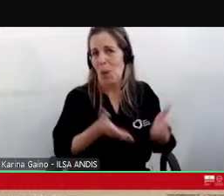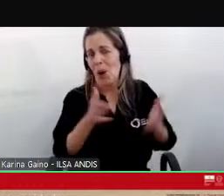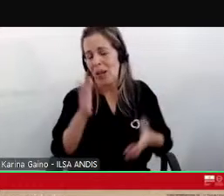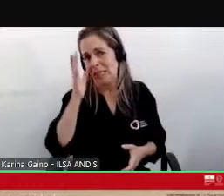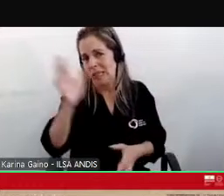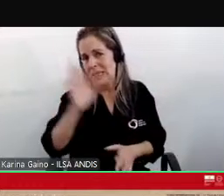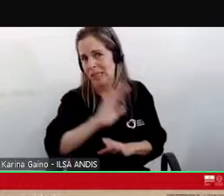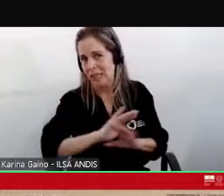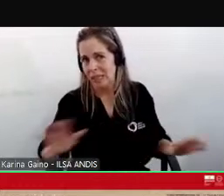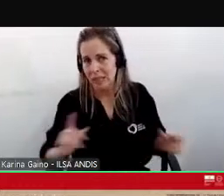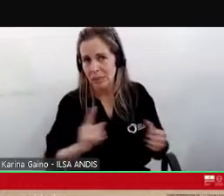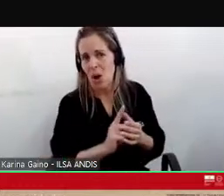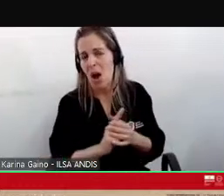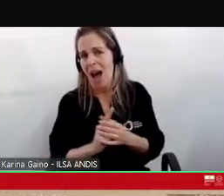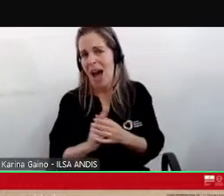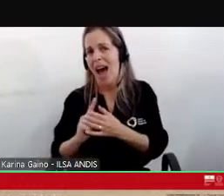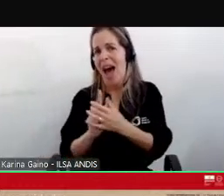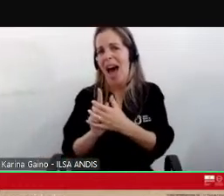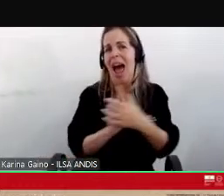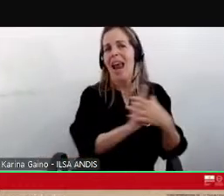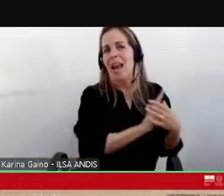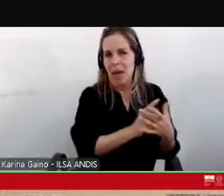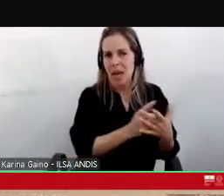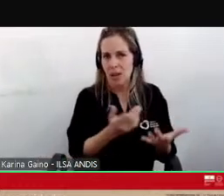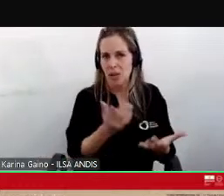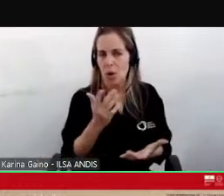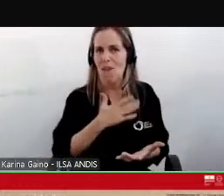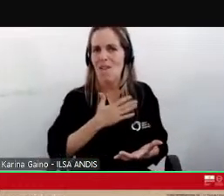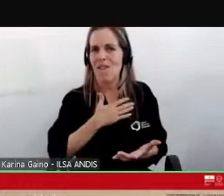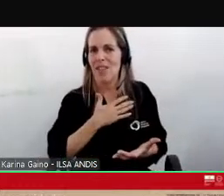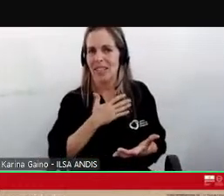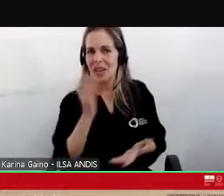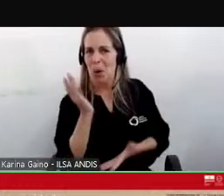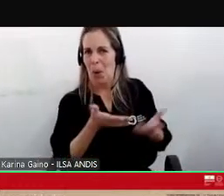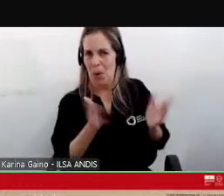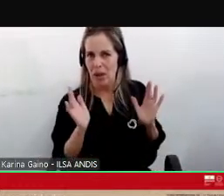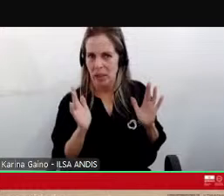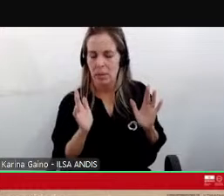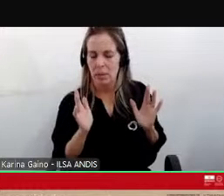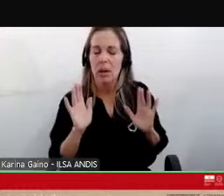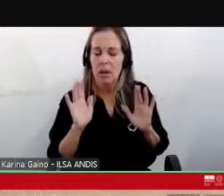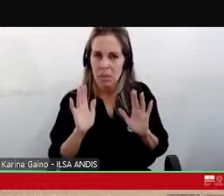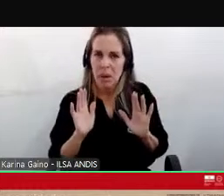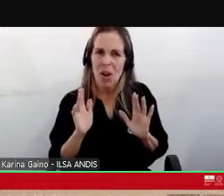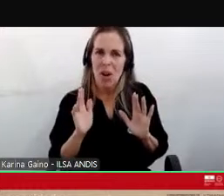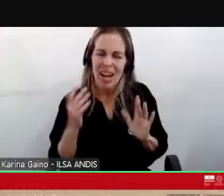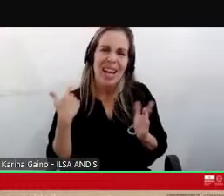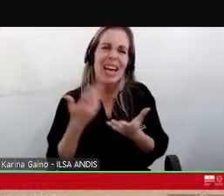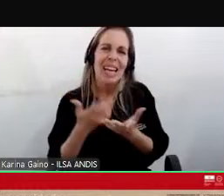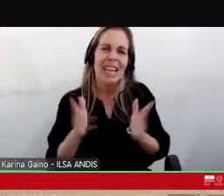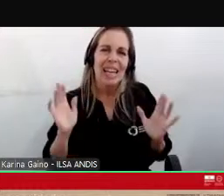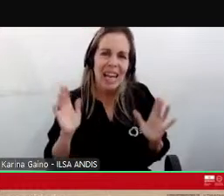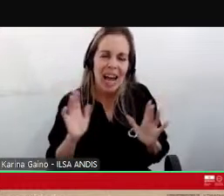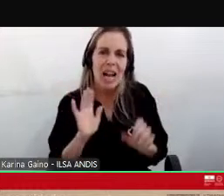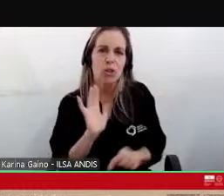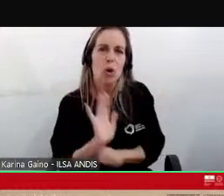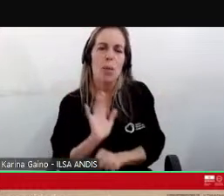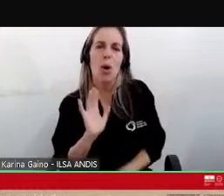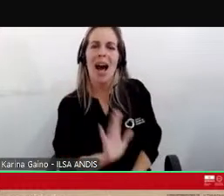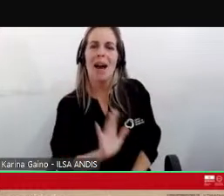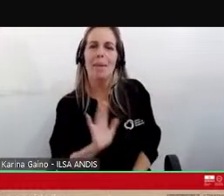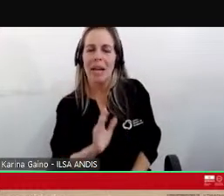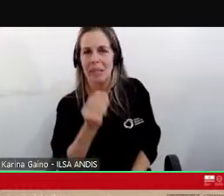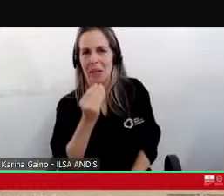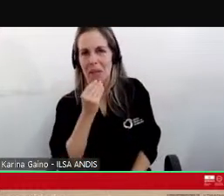movements. But we generally see other more indirect restrictions on workers' movement. So one we see the presence of armed guards in